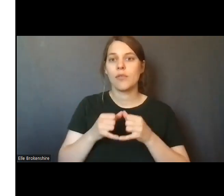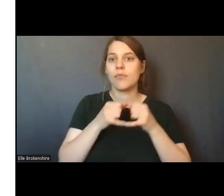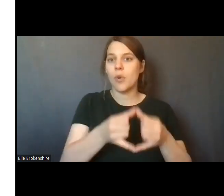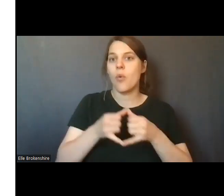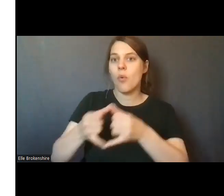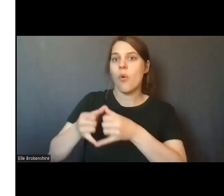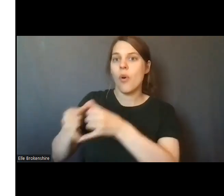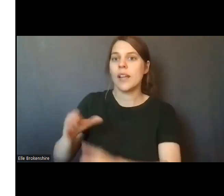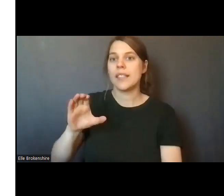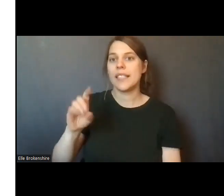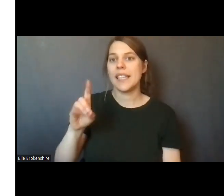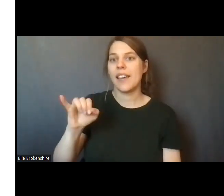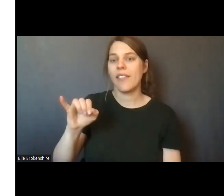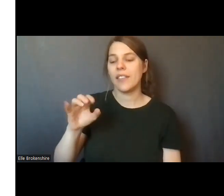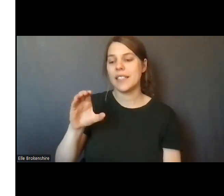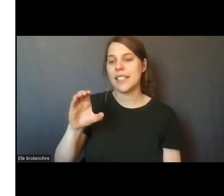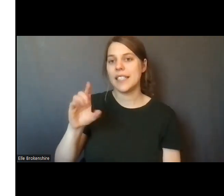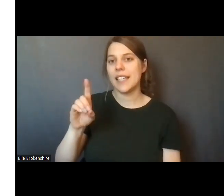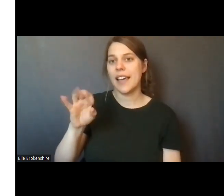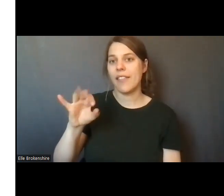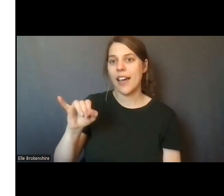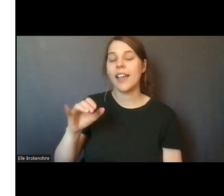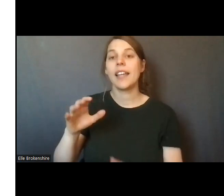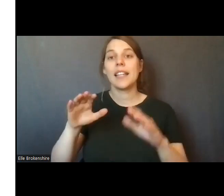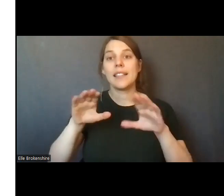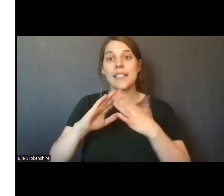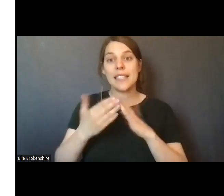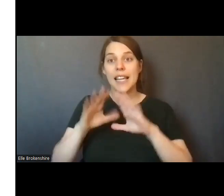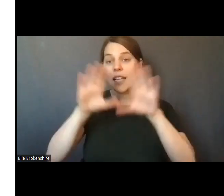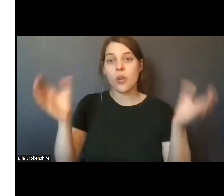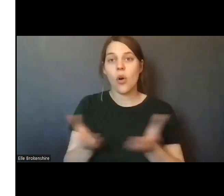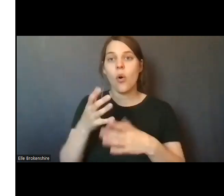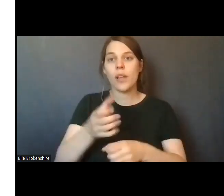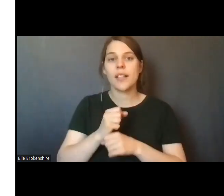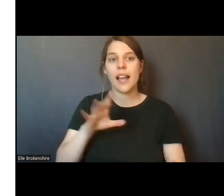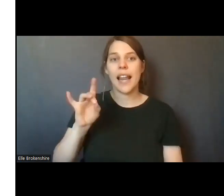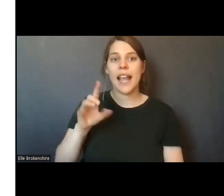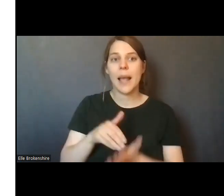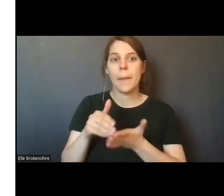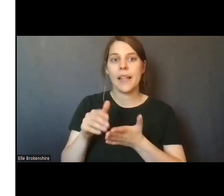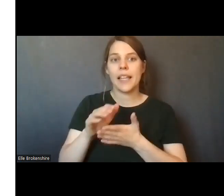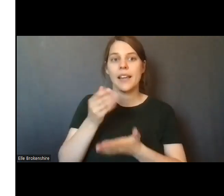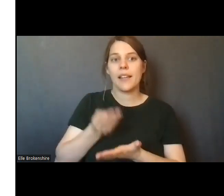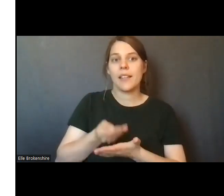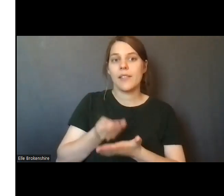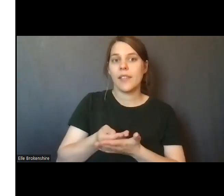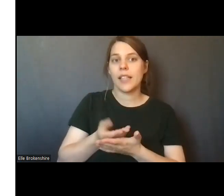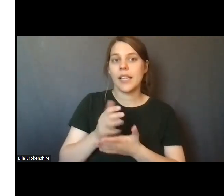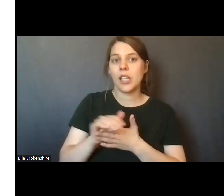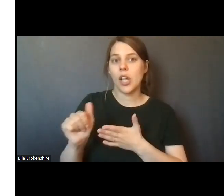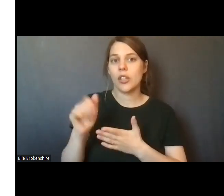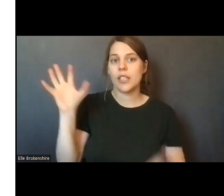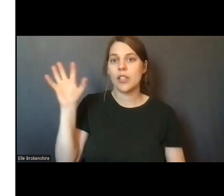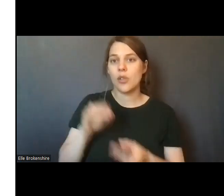whole received around $8 million in grant funding through various CDFIs throughout the city. Thank you again